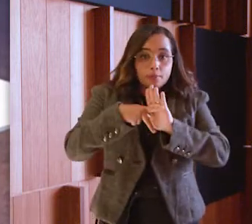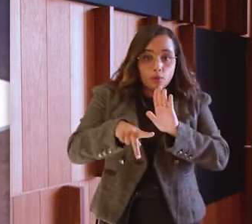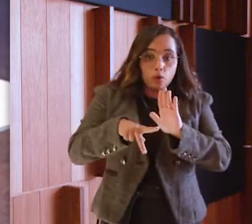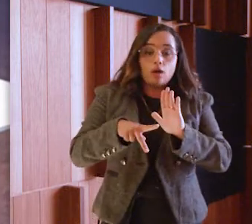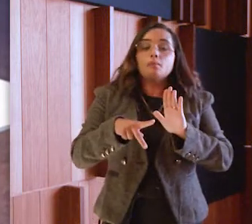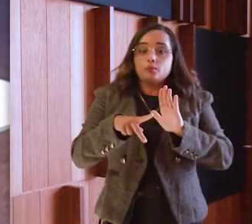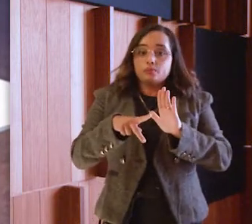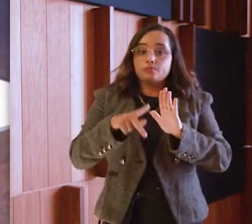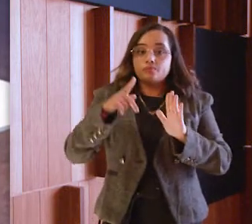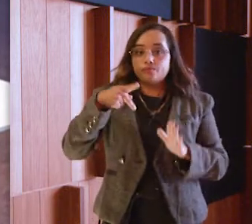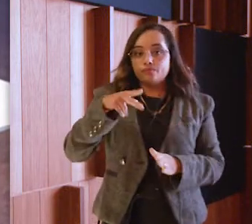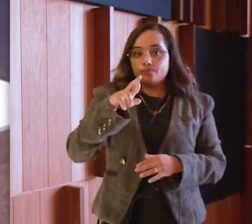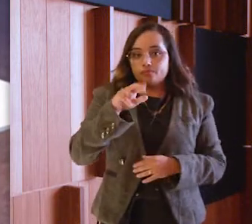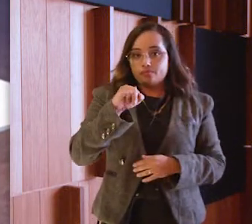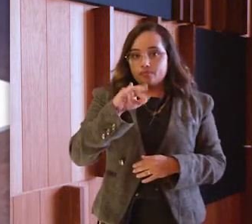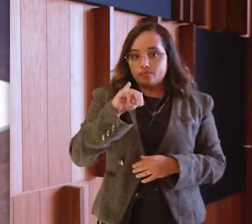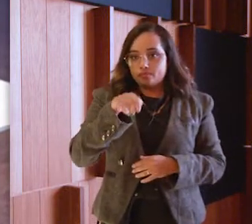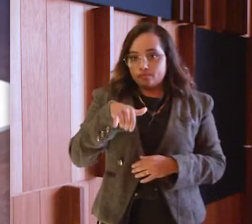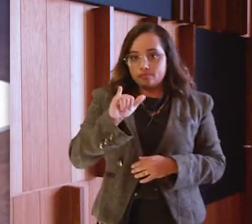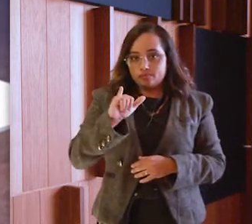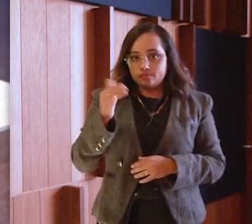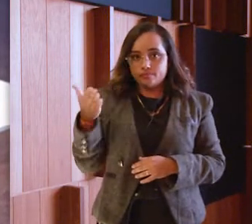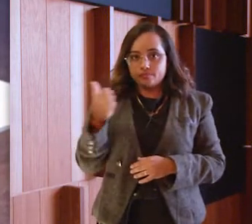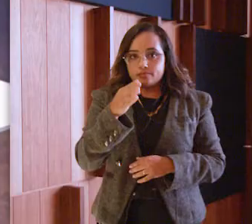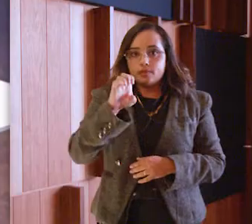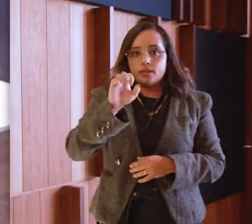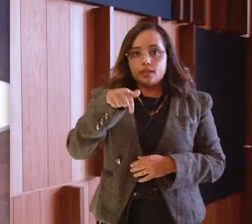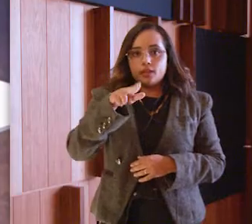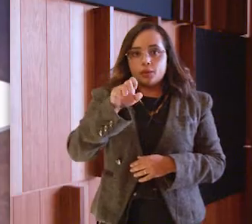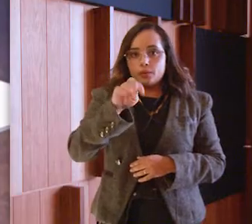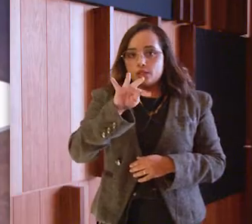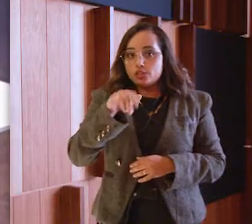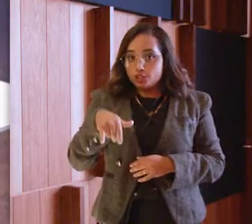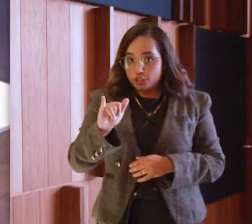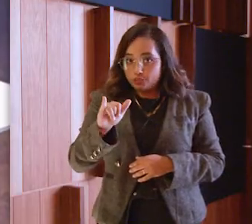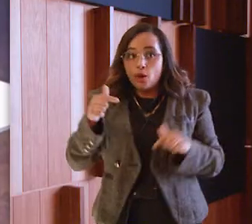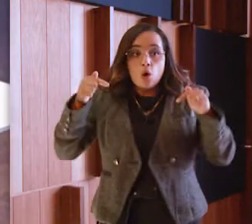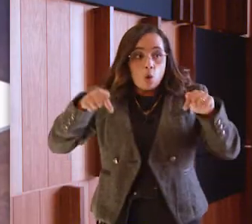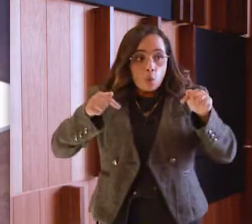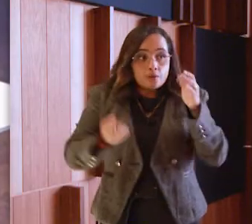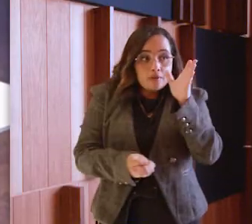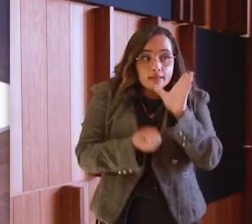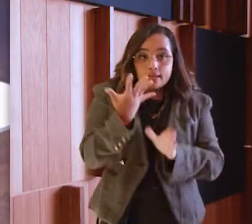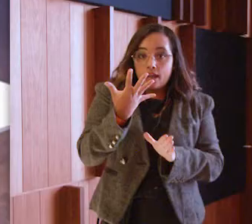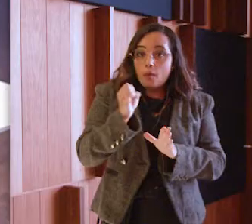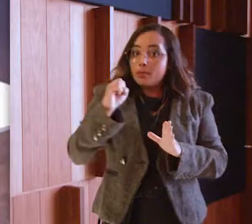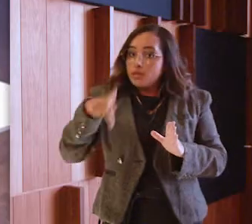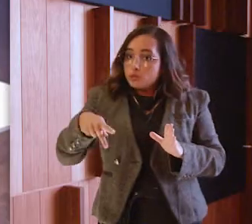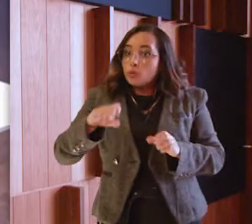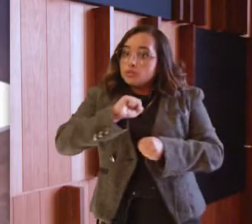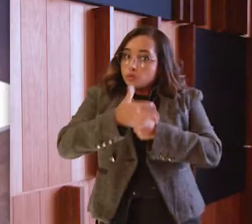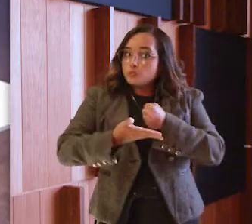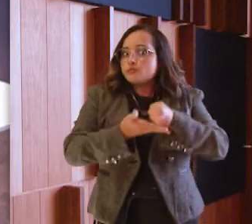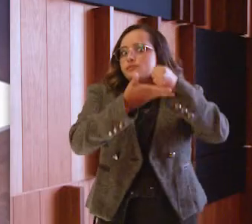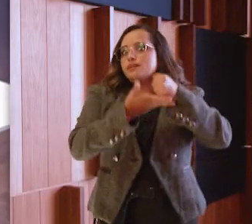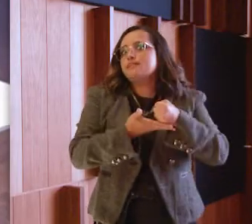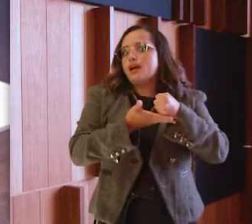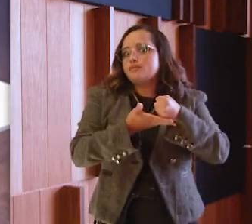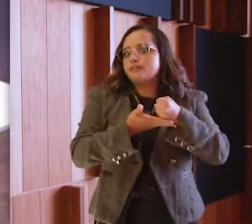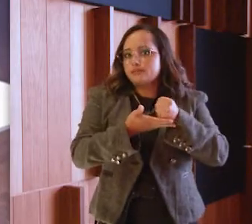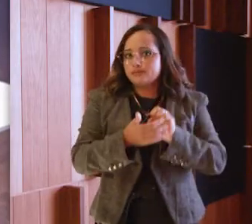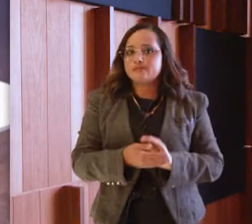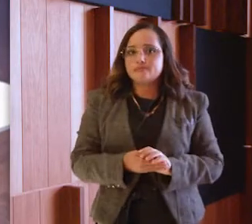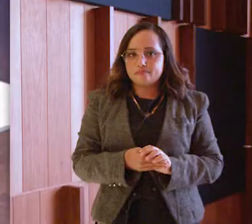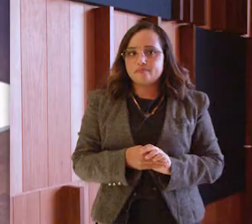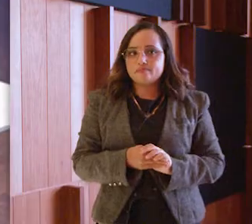with creating sustainable, long-term sustainable operating models. It's not about just short-term thing, changing my policy 6